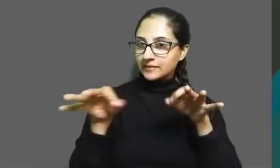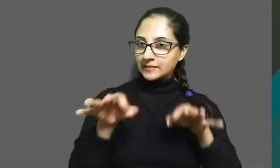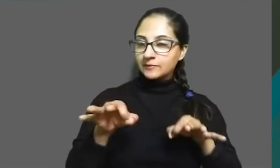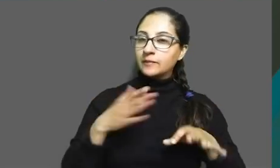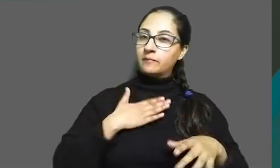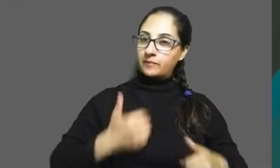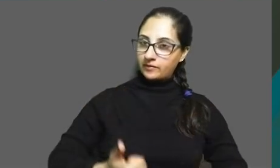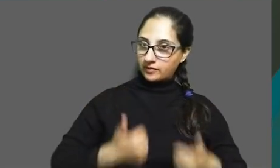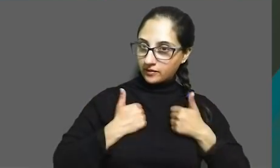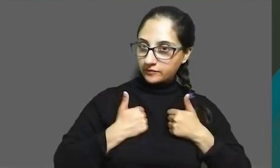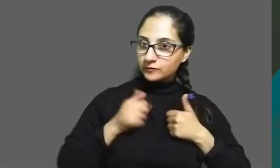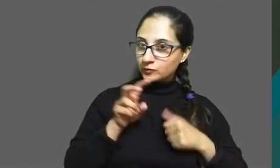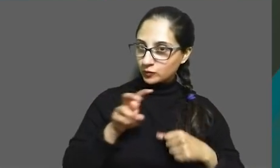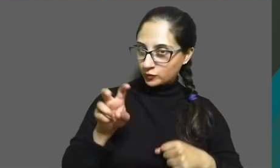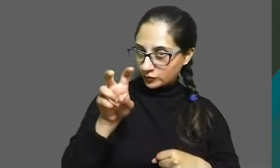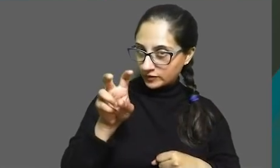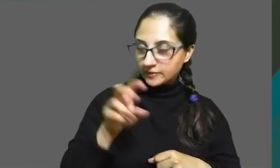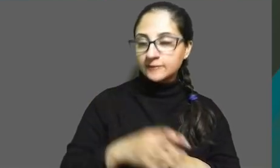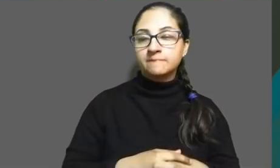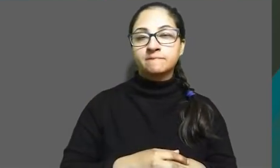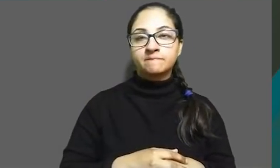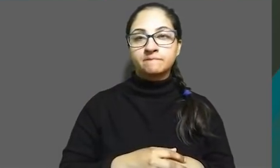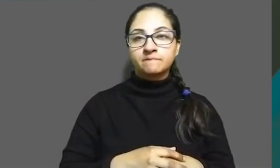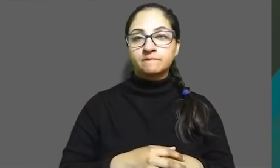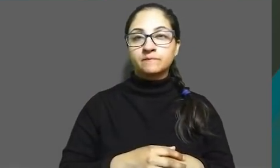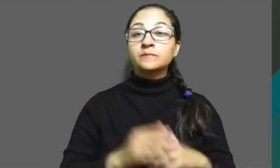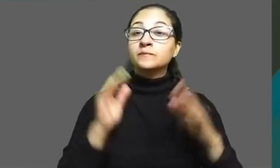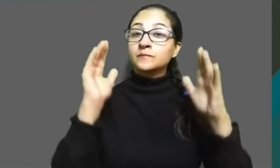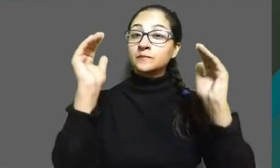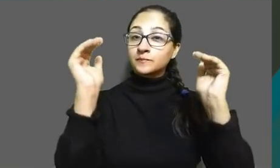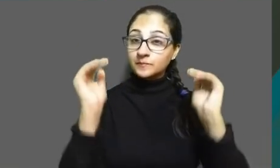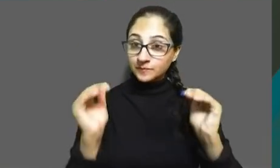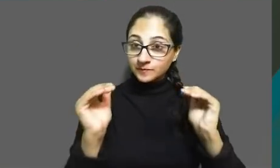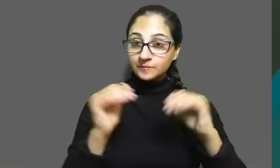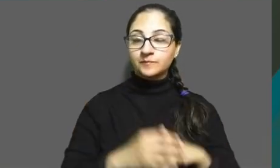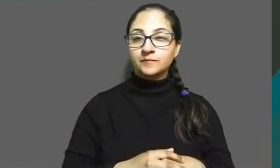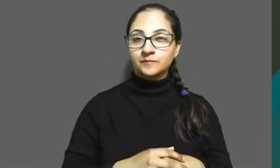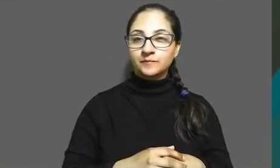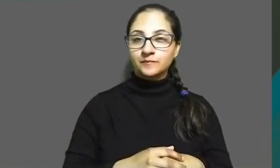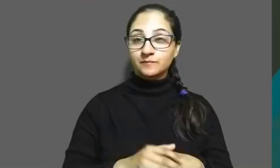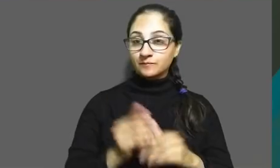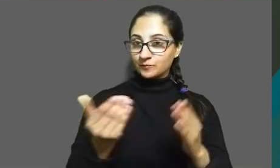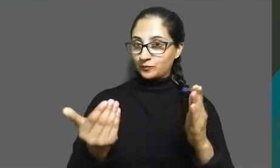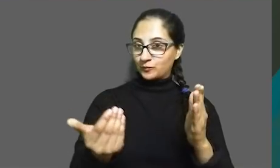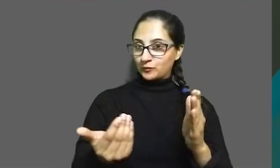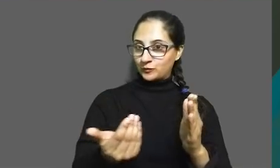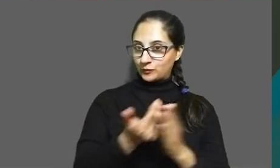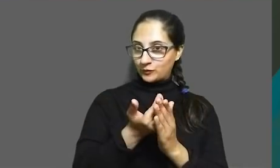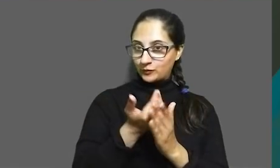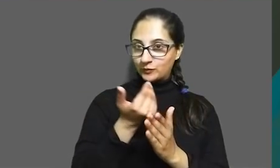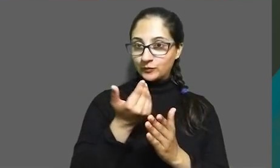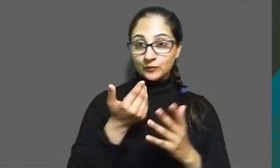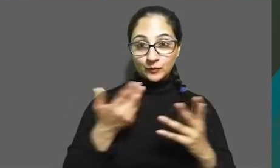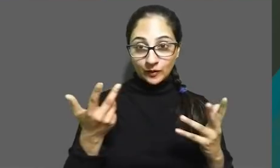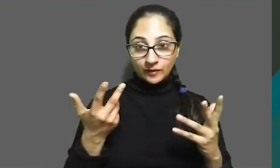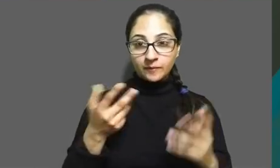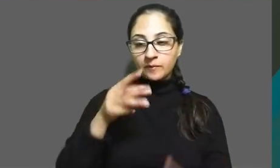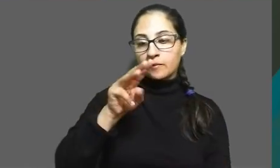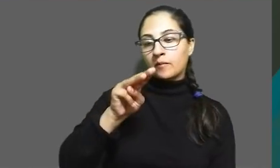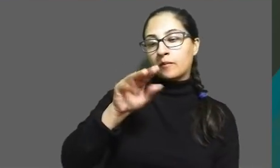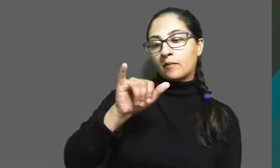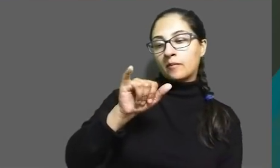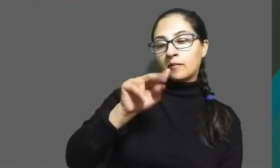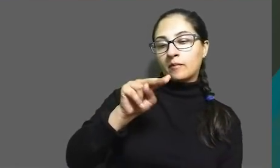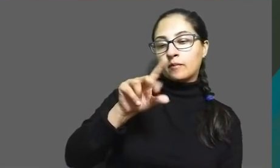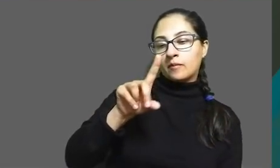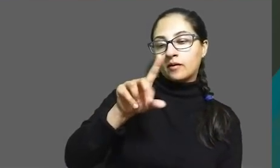their experience of loss. We will then try something new. We will do a guided mindfulness